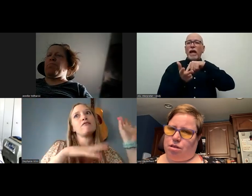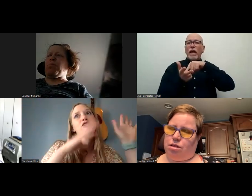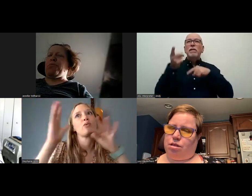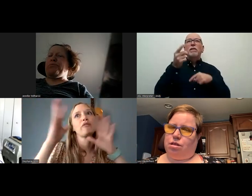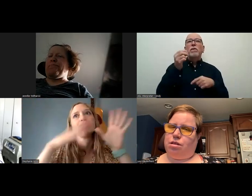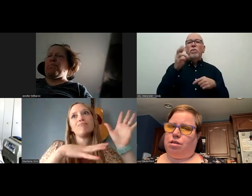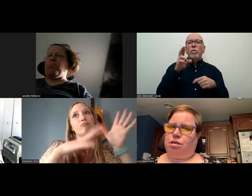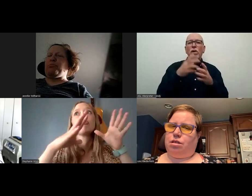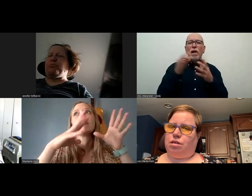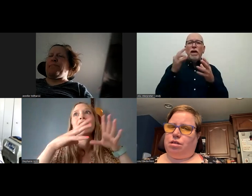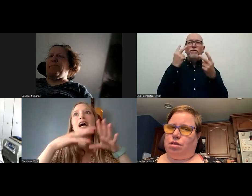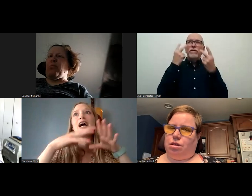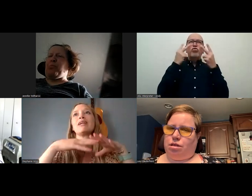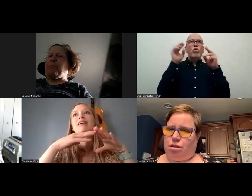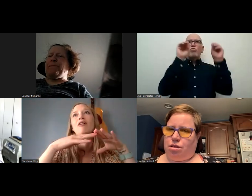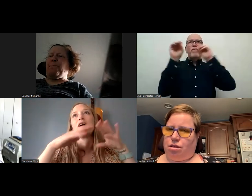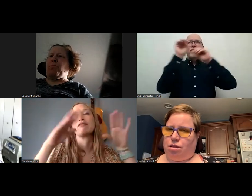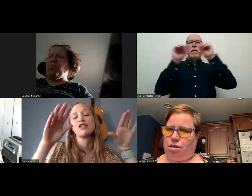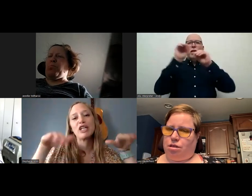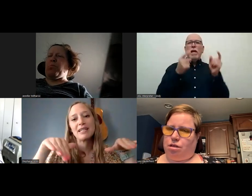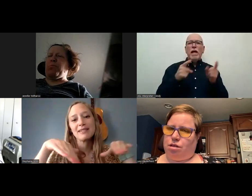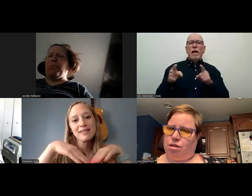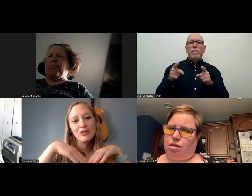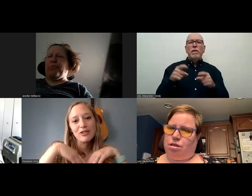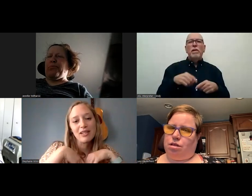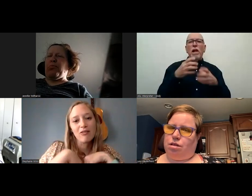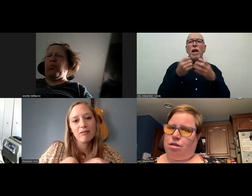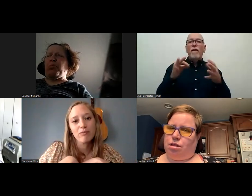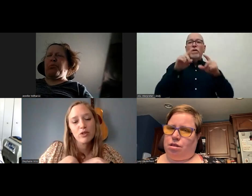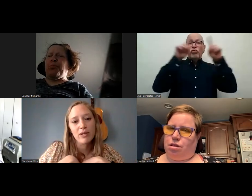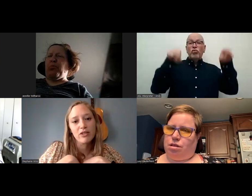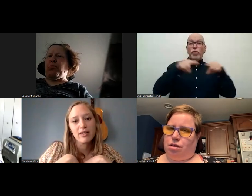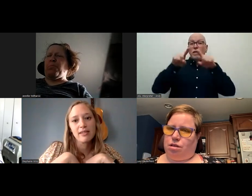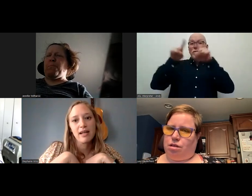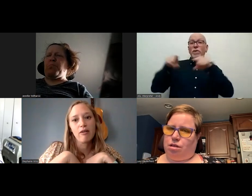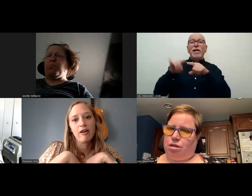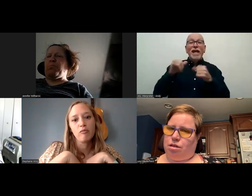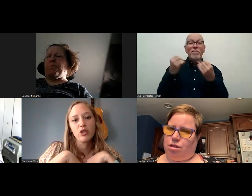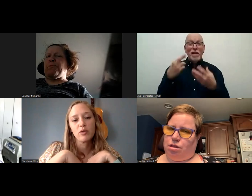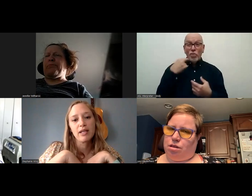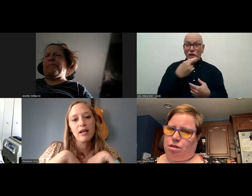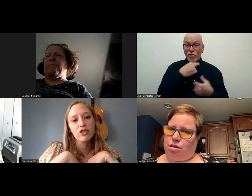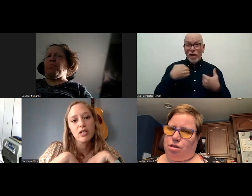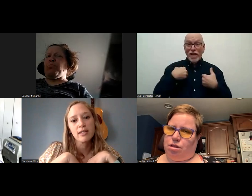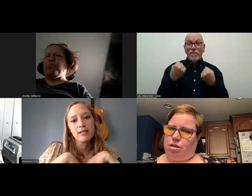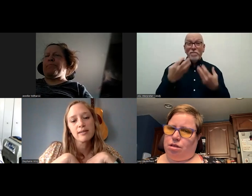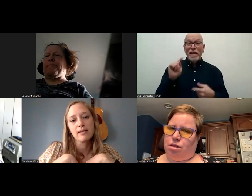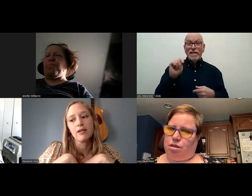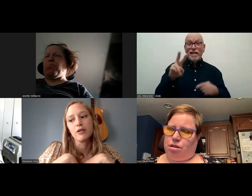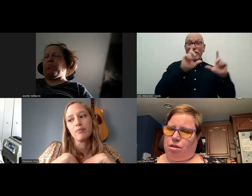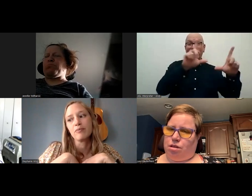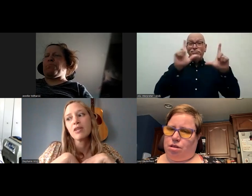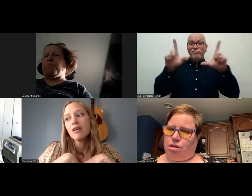lots of visual movement happening a lot of screens so just how most restaurants now have multiple televisions